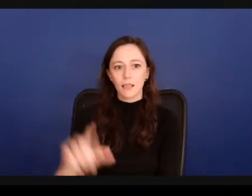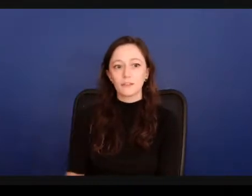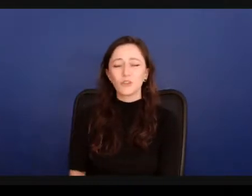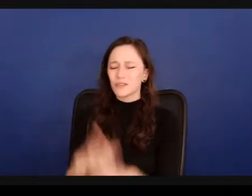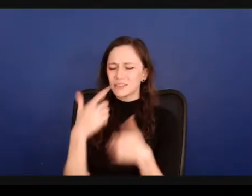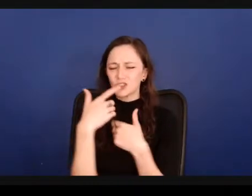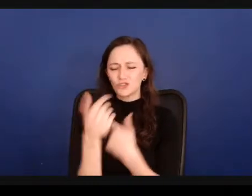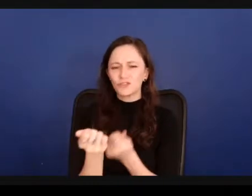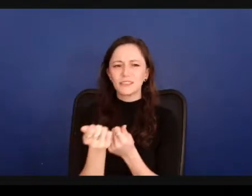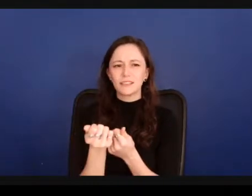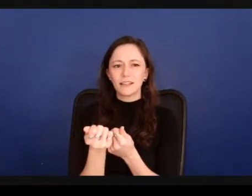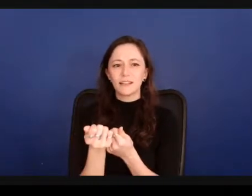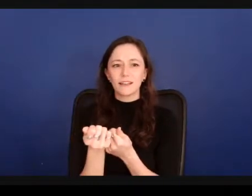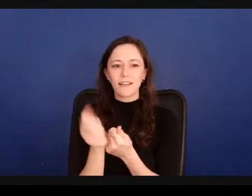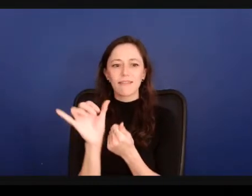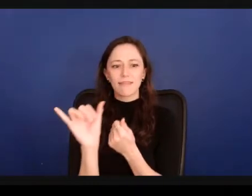because